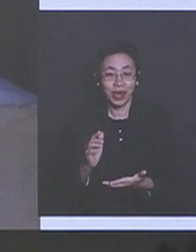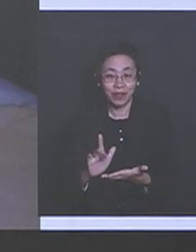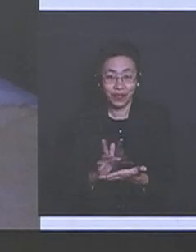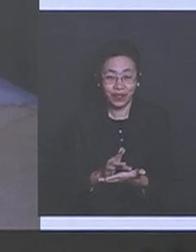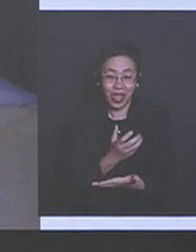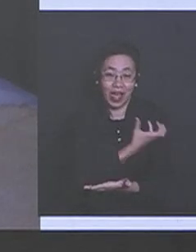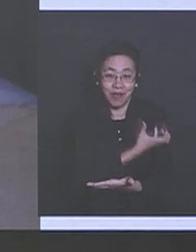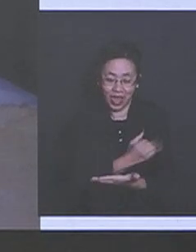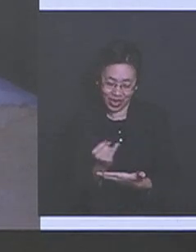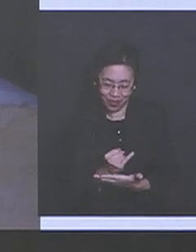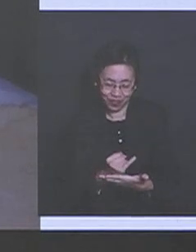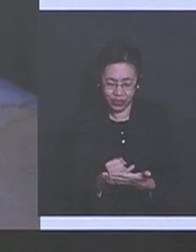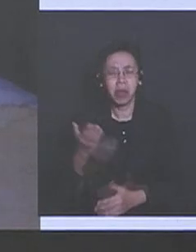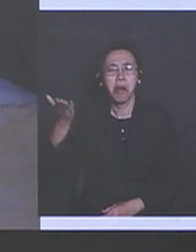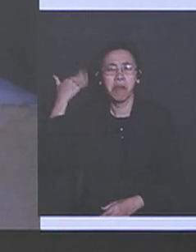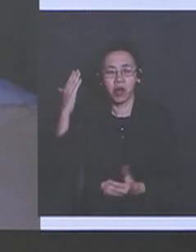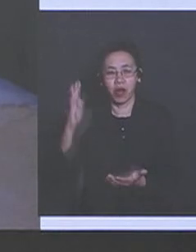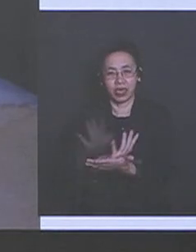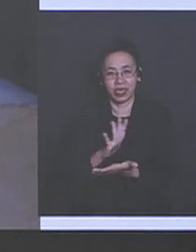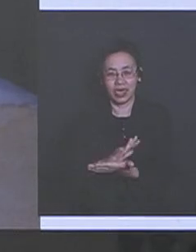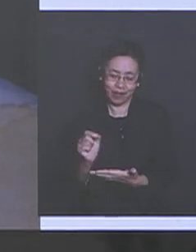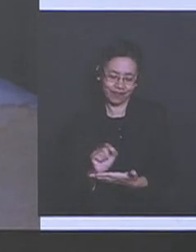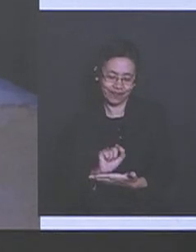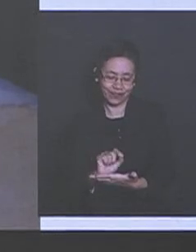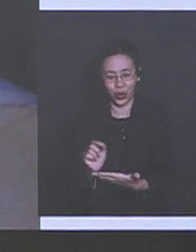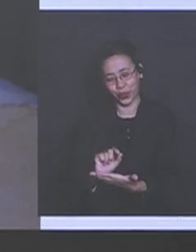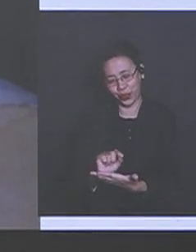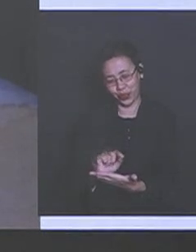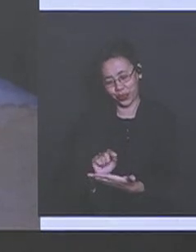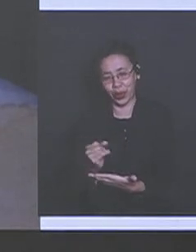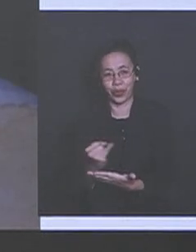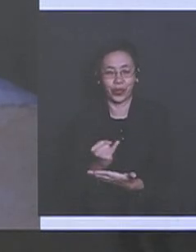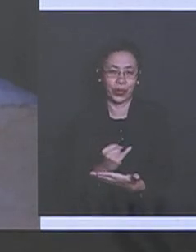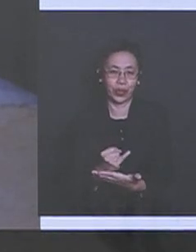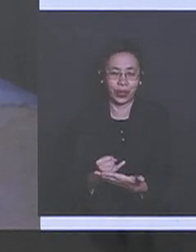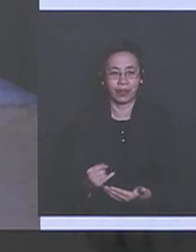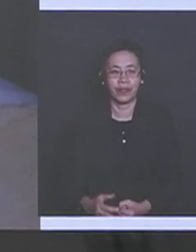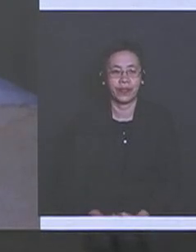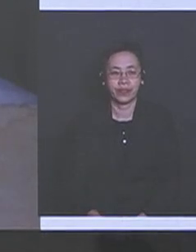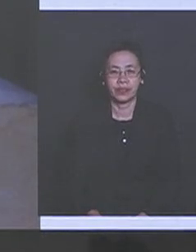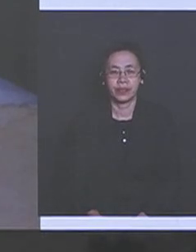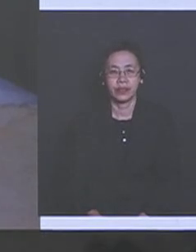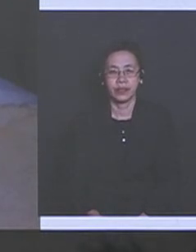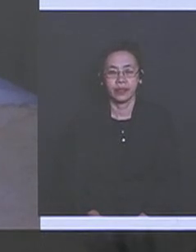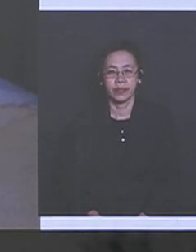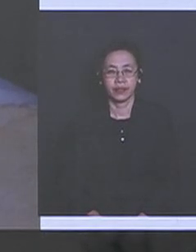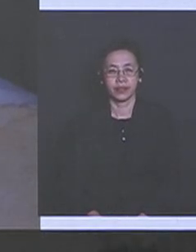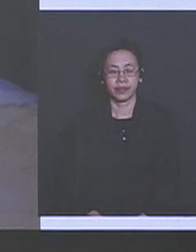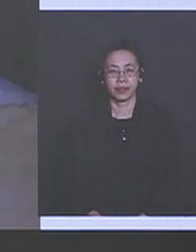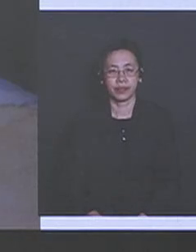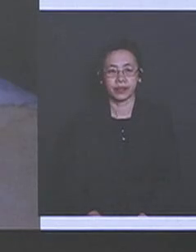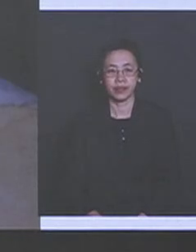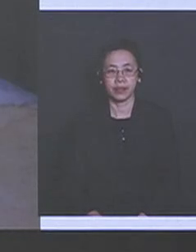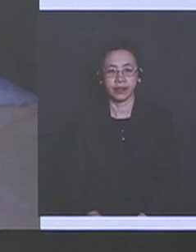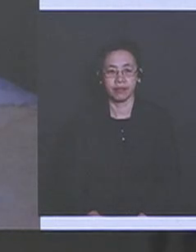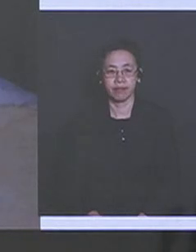that process of sketching, not only as a process of working with the many stakeholder groups, many people that